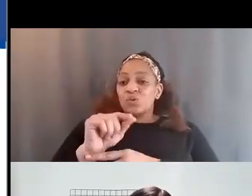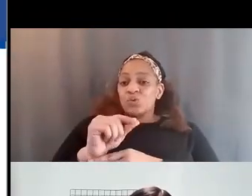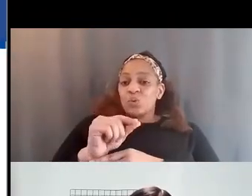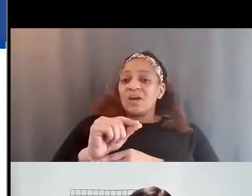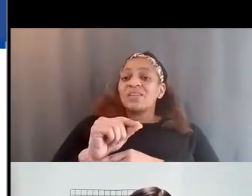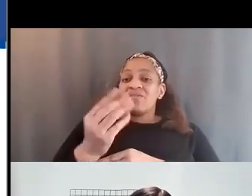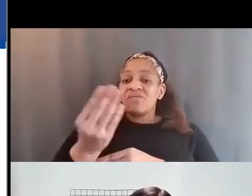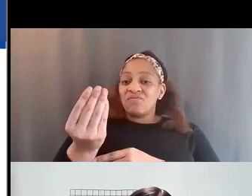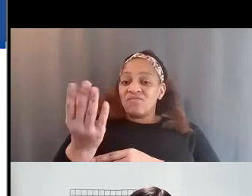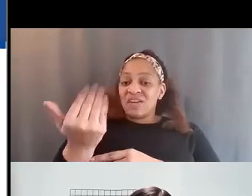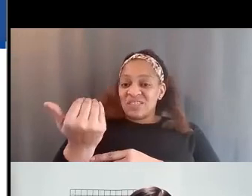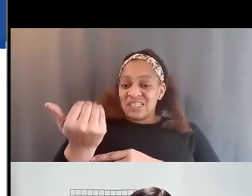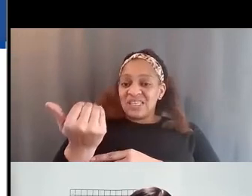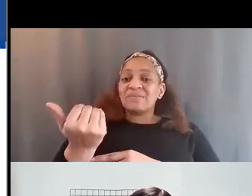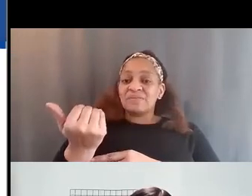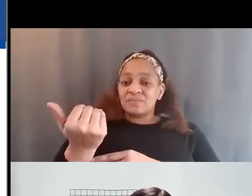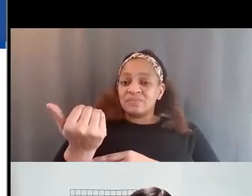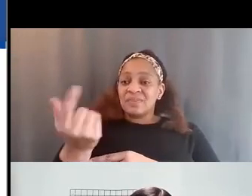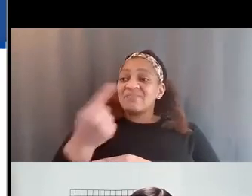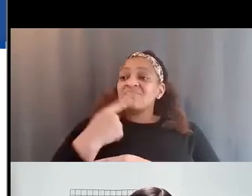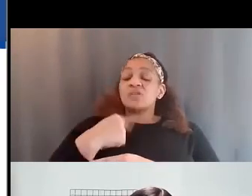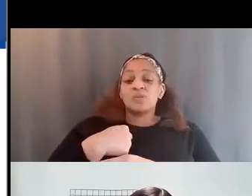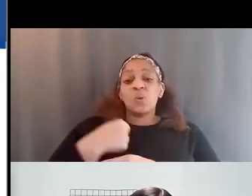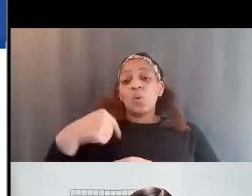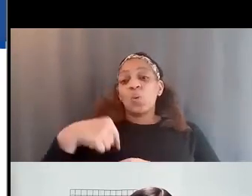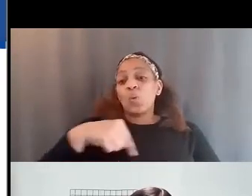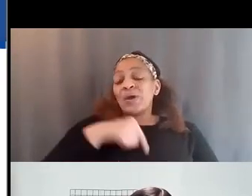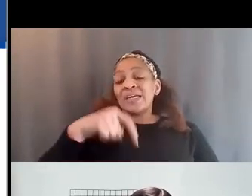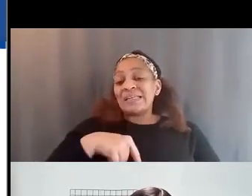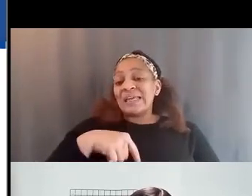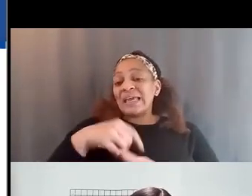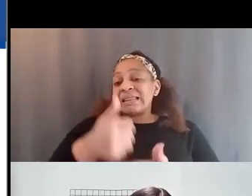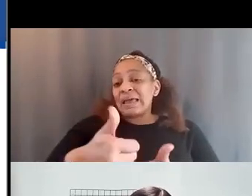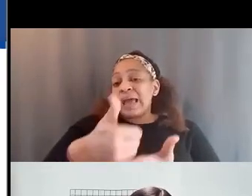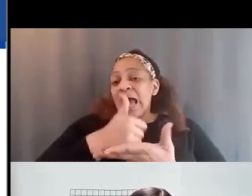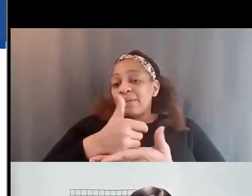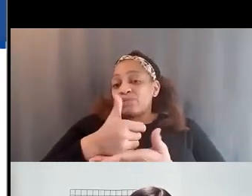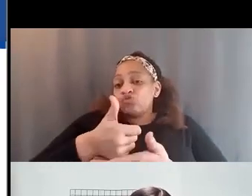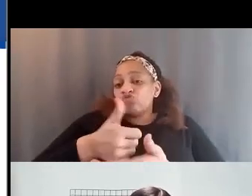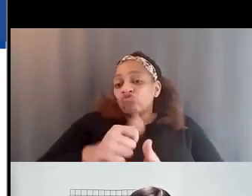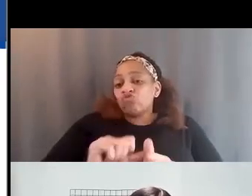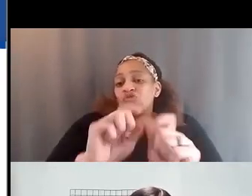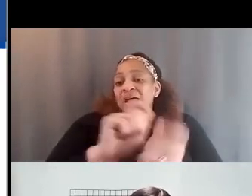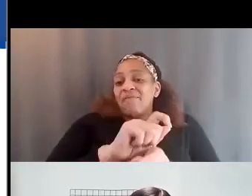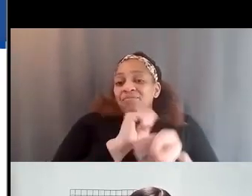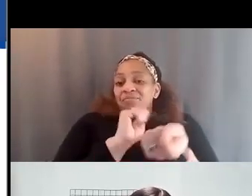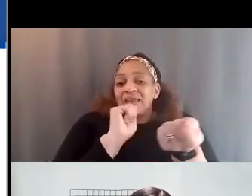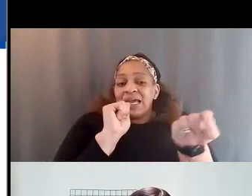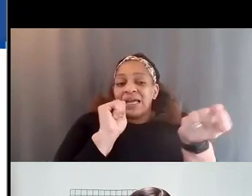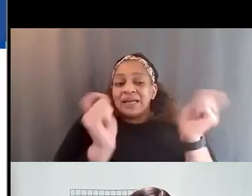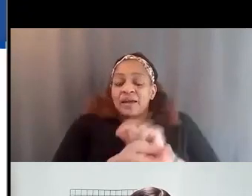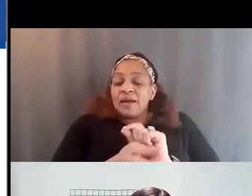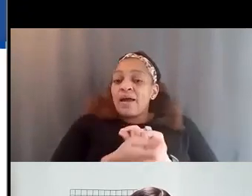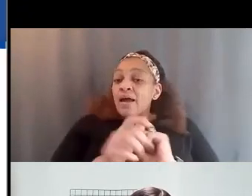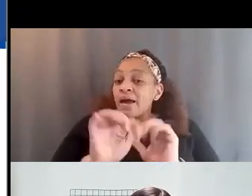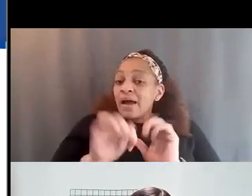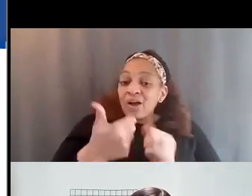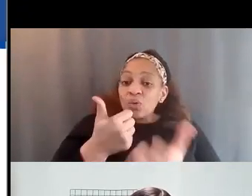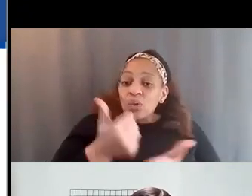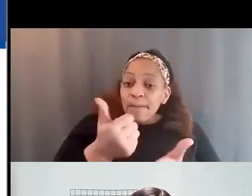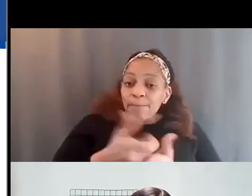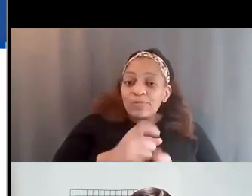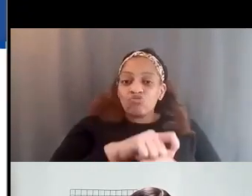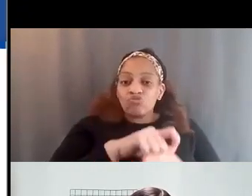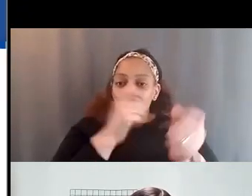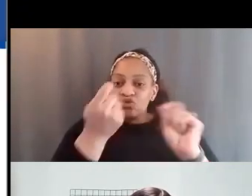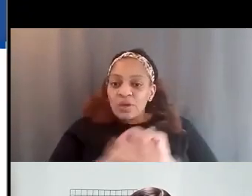told me we need help to transform, right? And so how can you help us to transform? We know we need to go in a